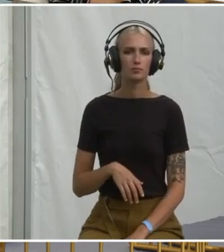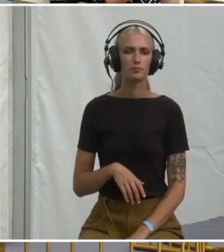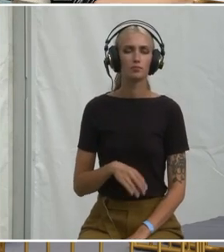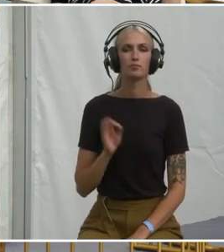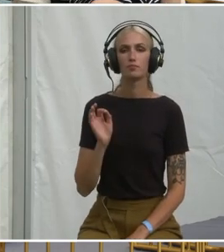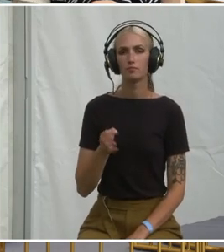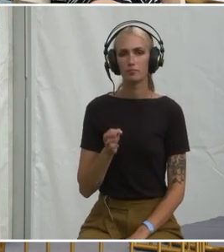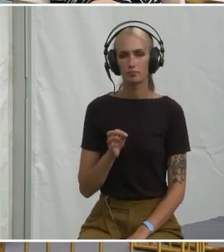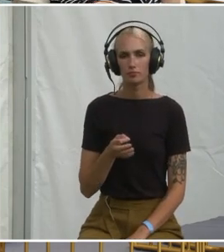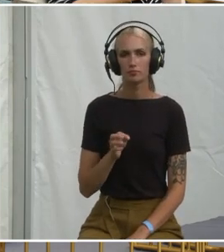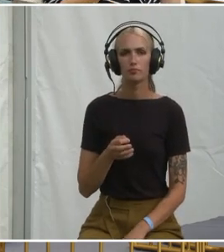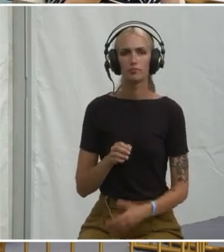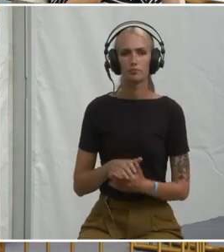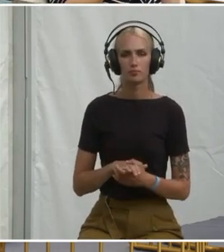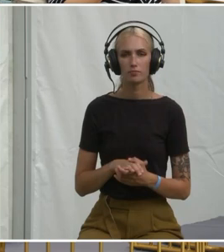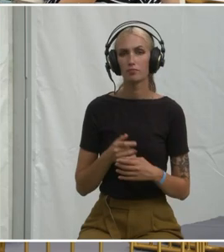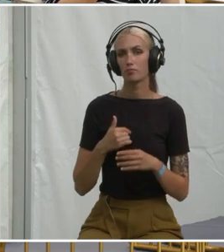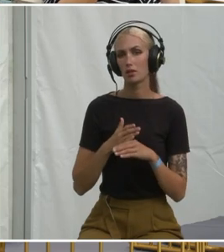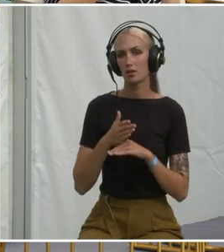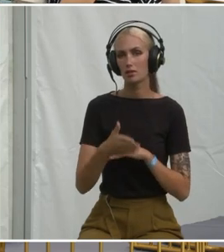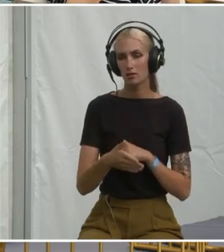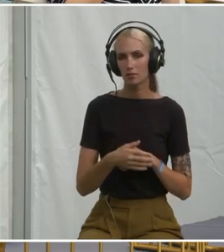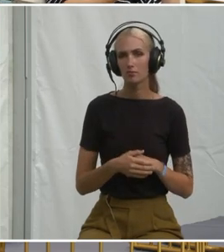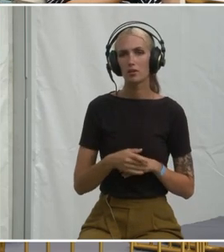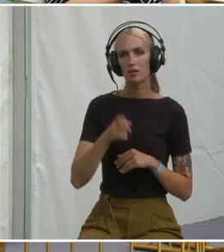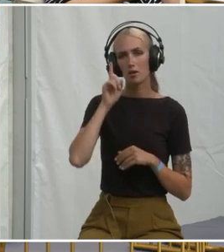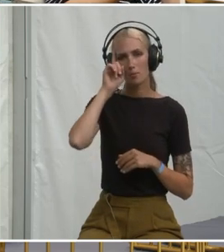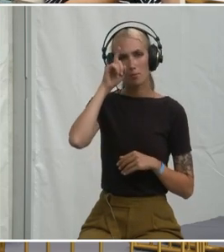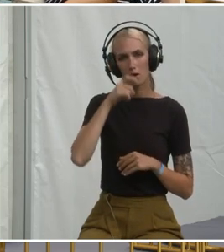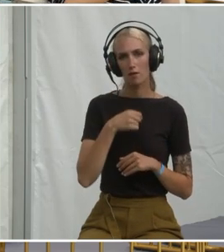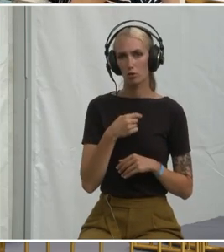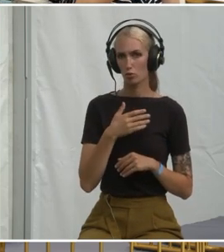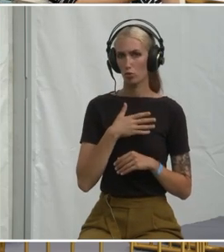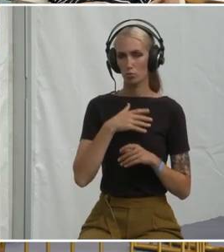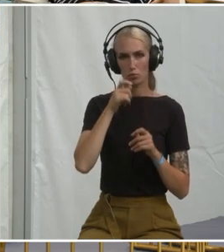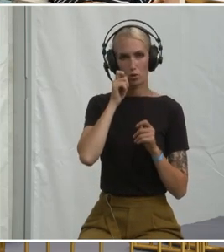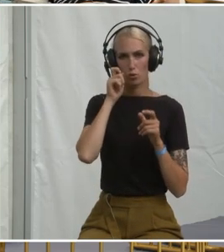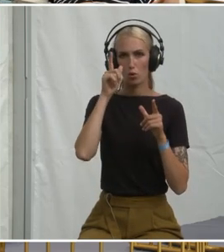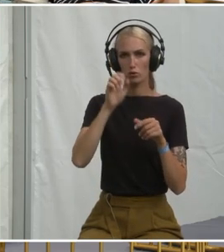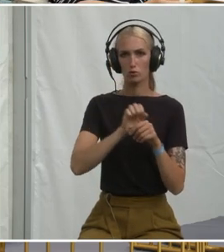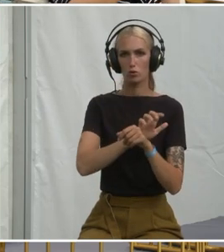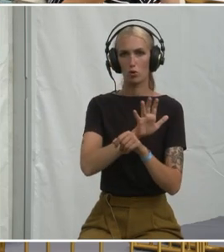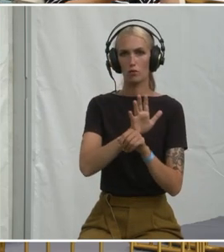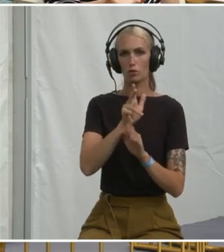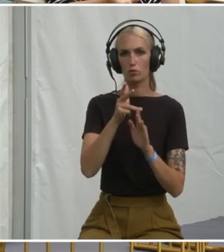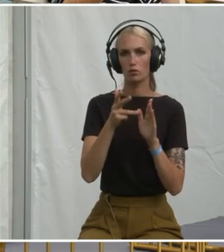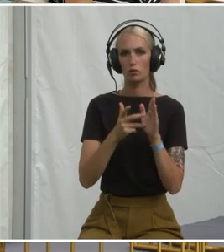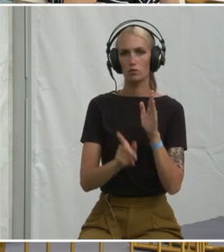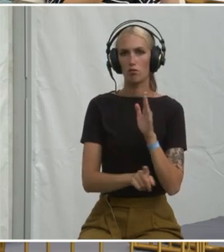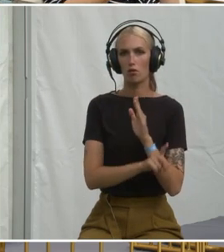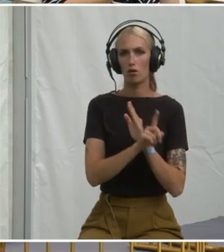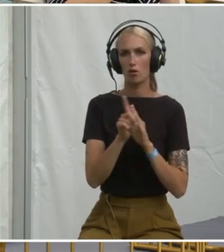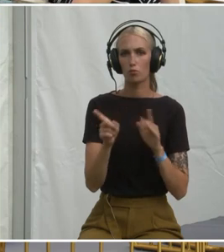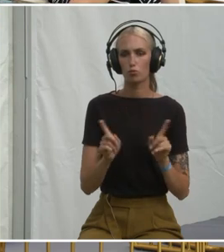Sort of just adding to what just was said, I think for me the biggest kind of surprise really with COVID-19 was how little